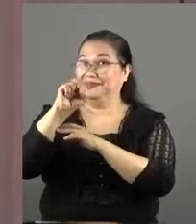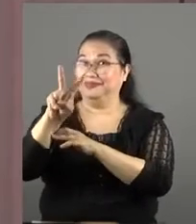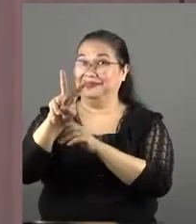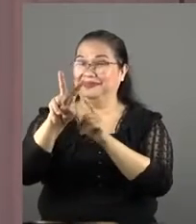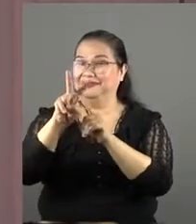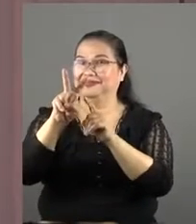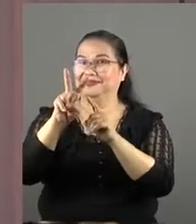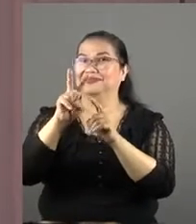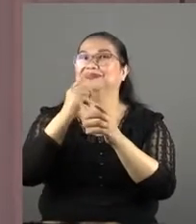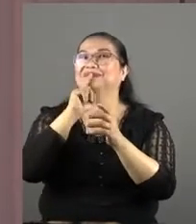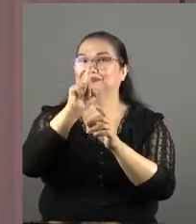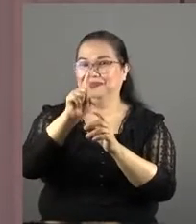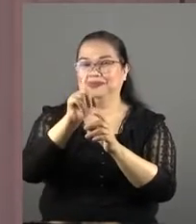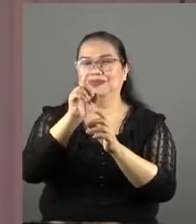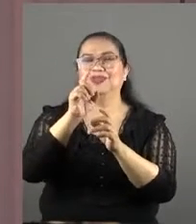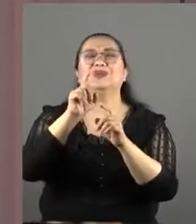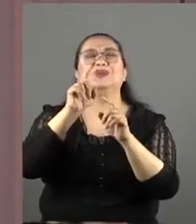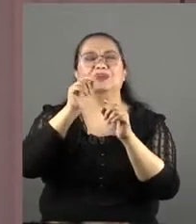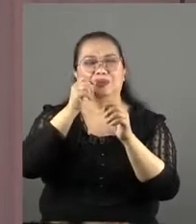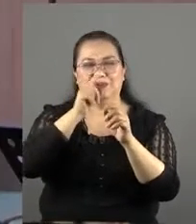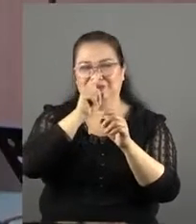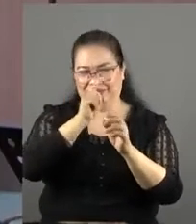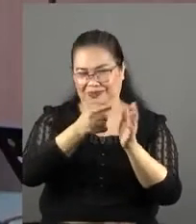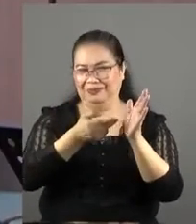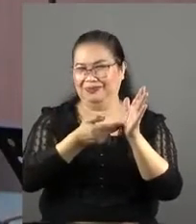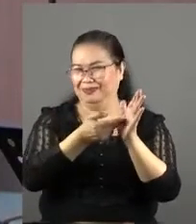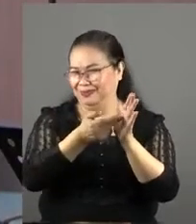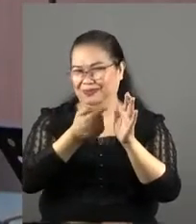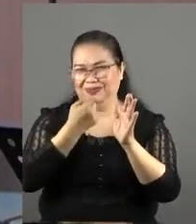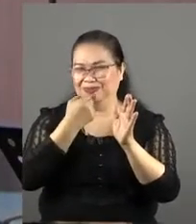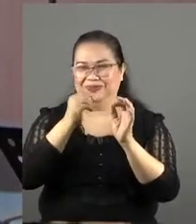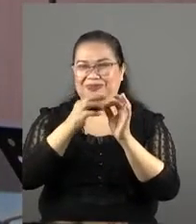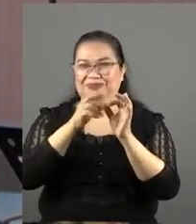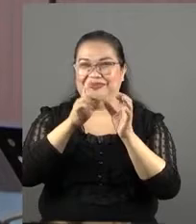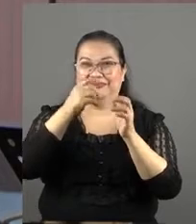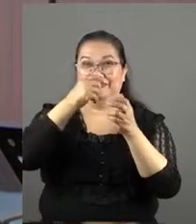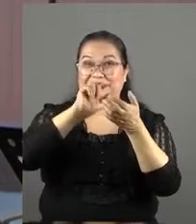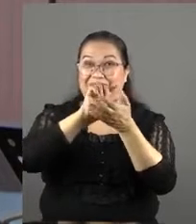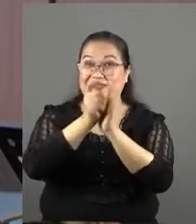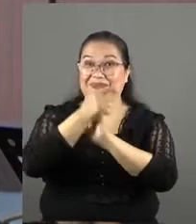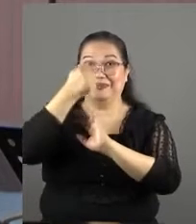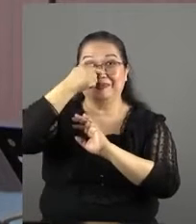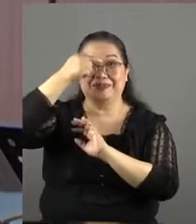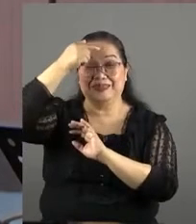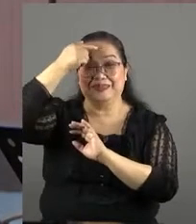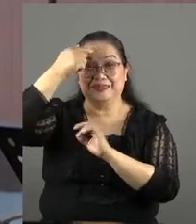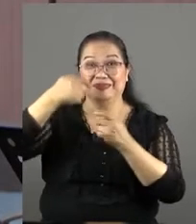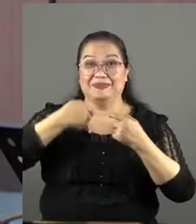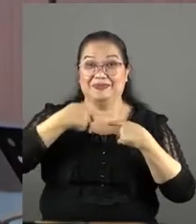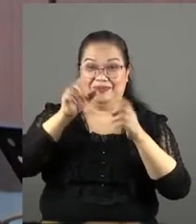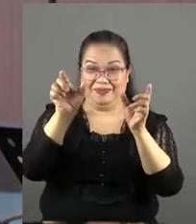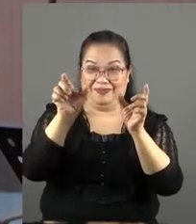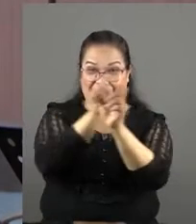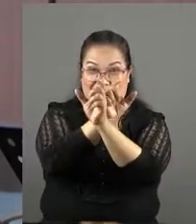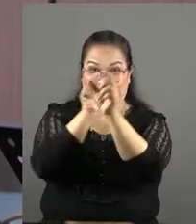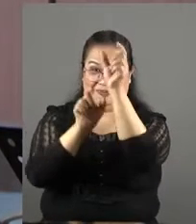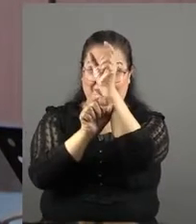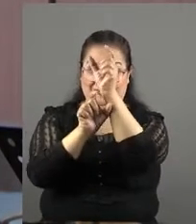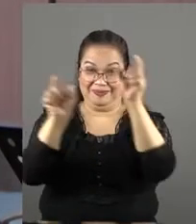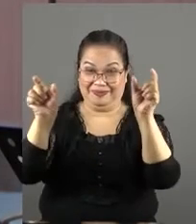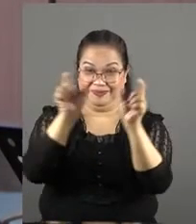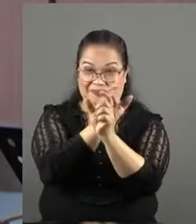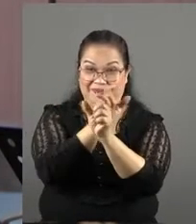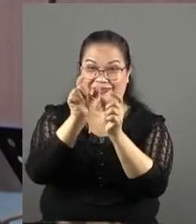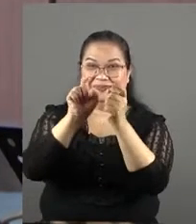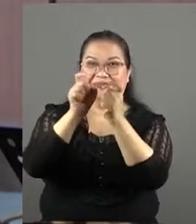Bible is very reliable. It's just that when they translate, for example, from the Greek to the English, they rearrange it sometimes